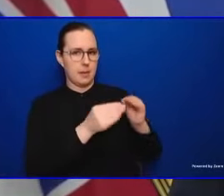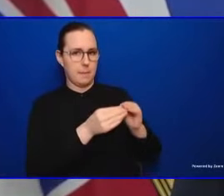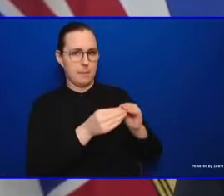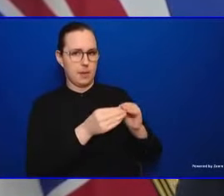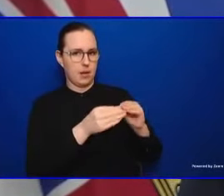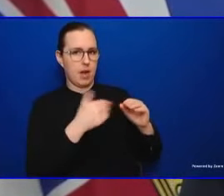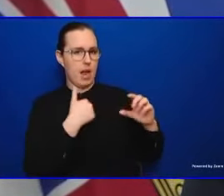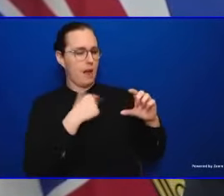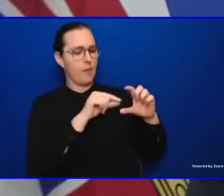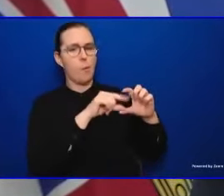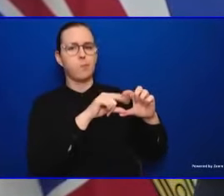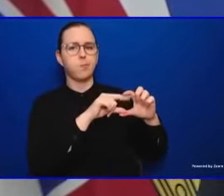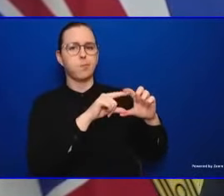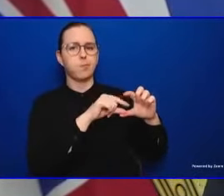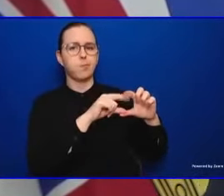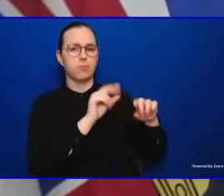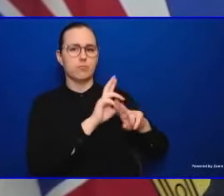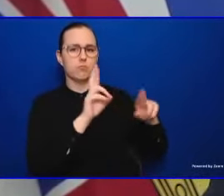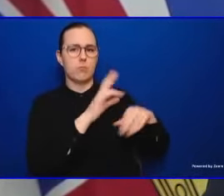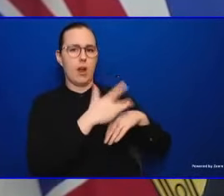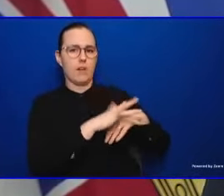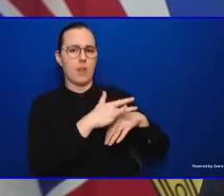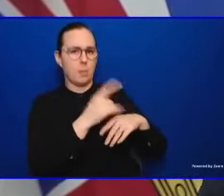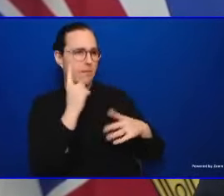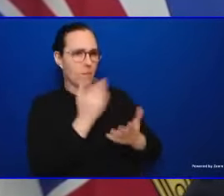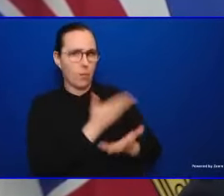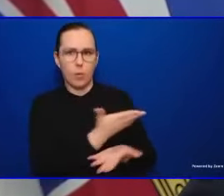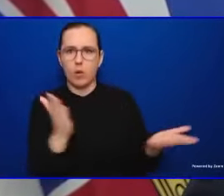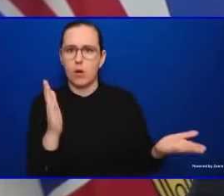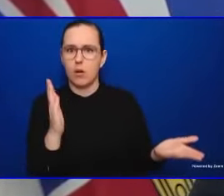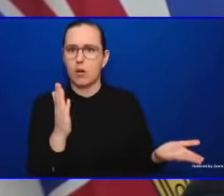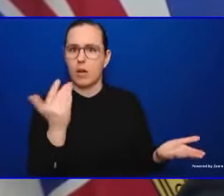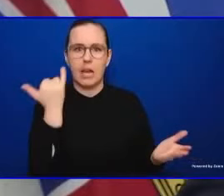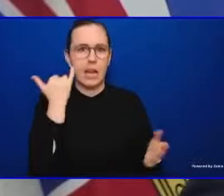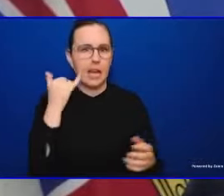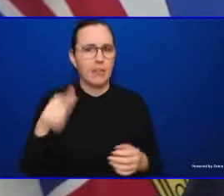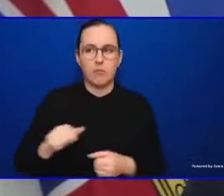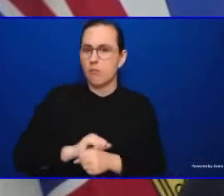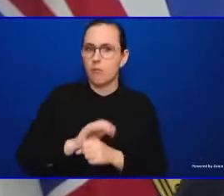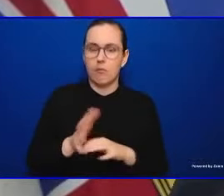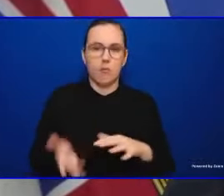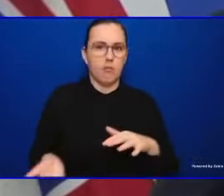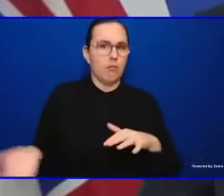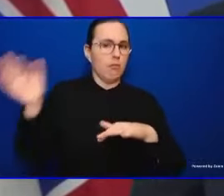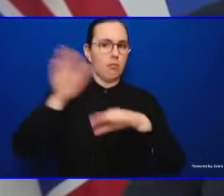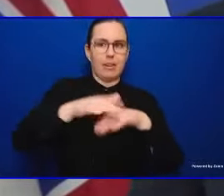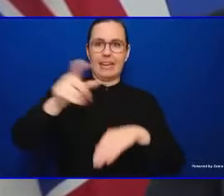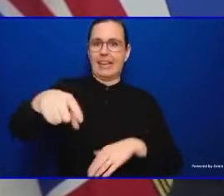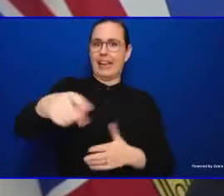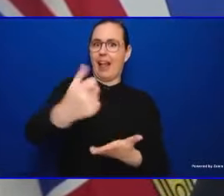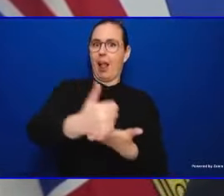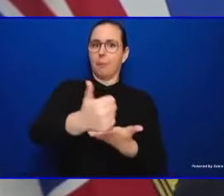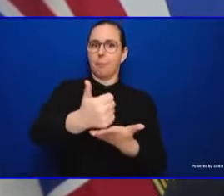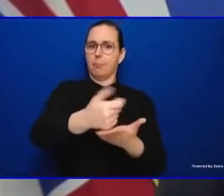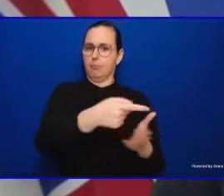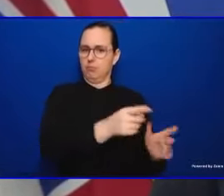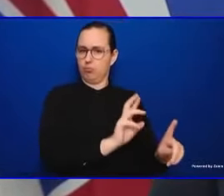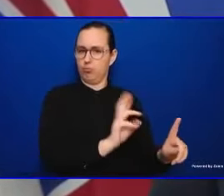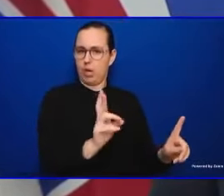with COVID-19 who may need hospital care. And in addition, and just as importantly, to deal with